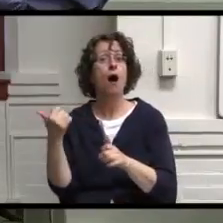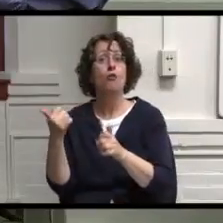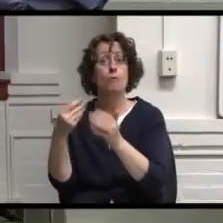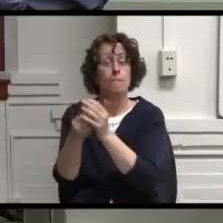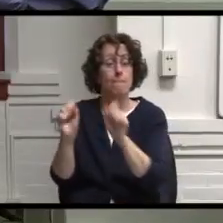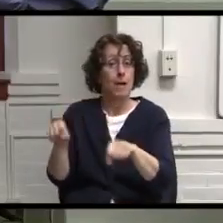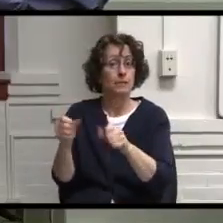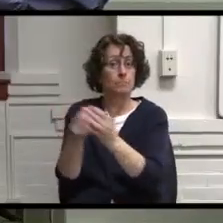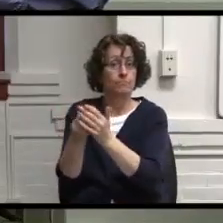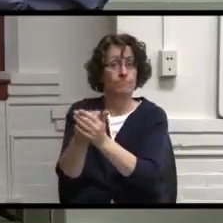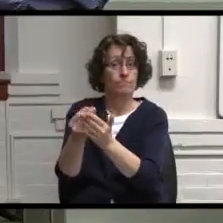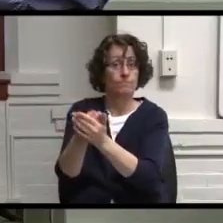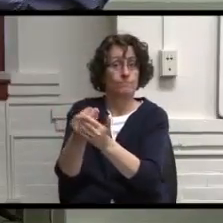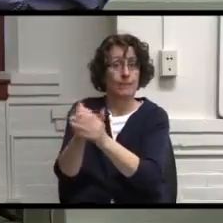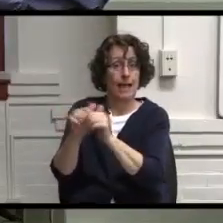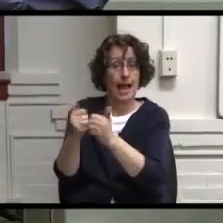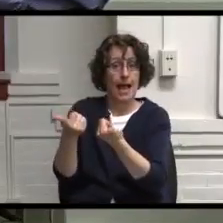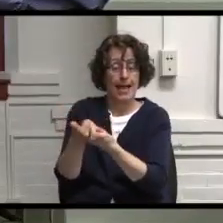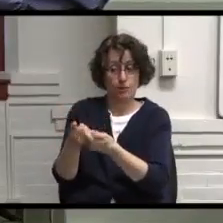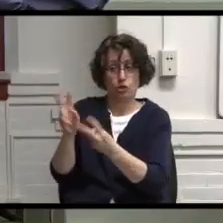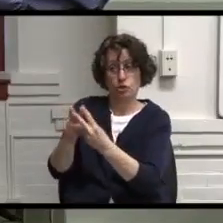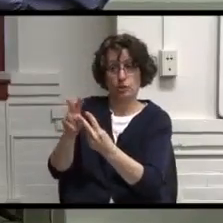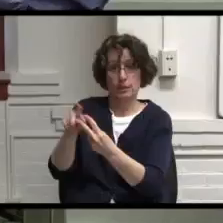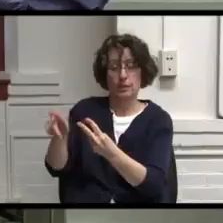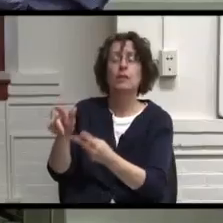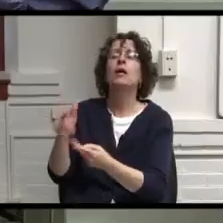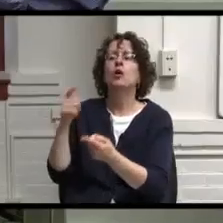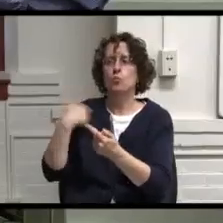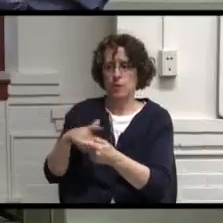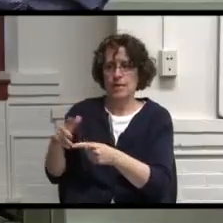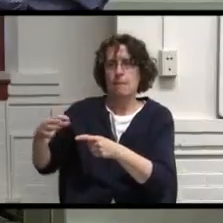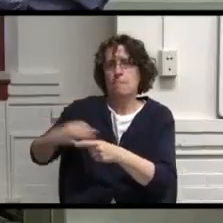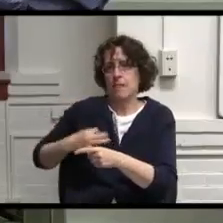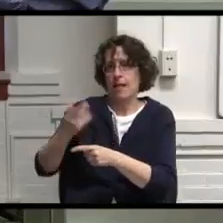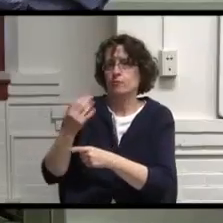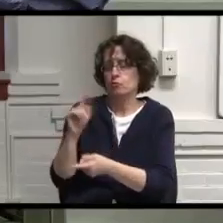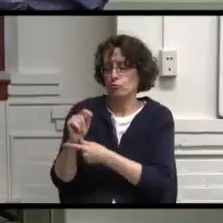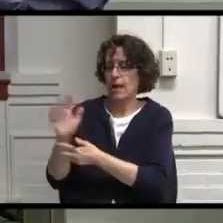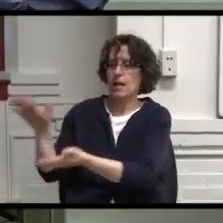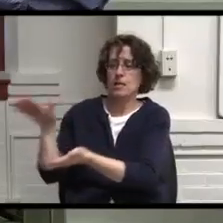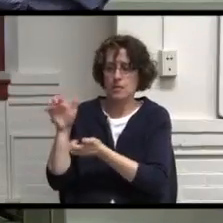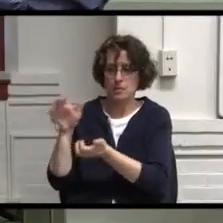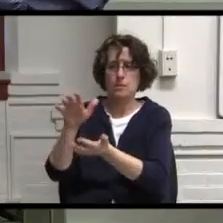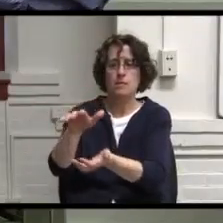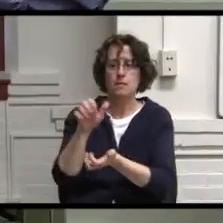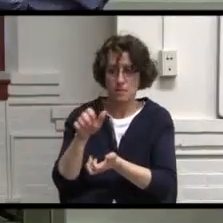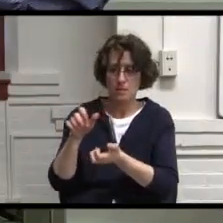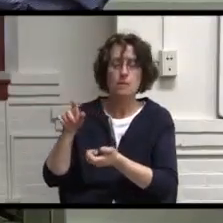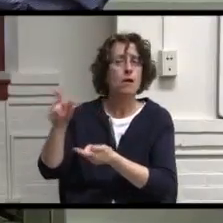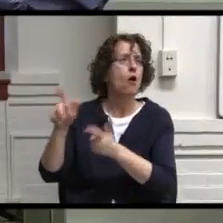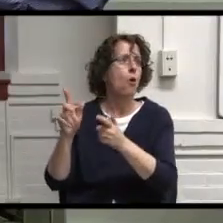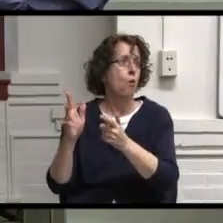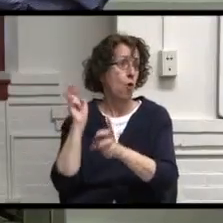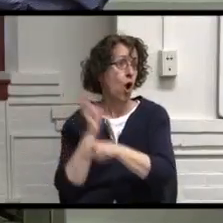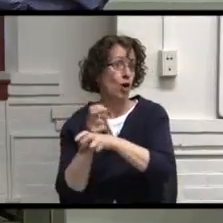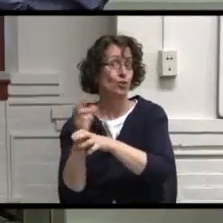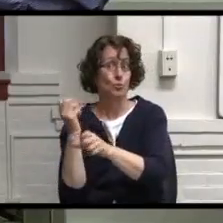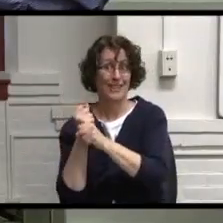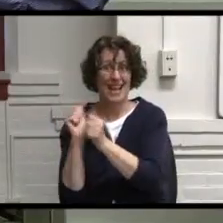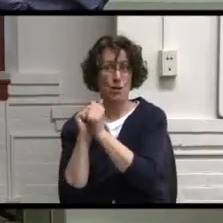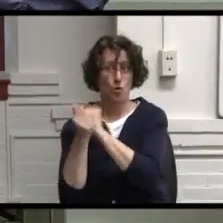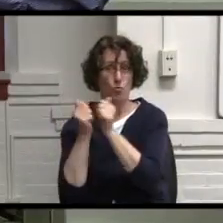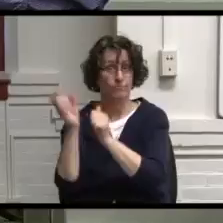and the Ecological Restoration Program, and have received grants from both of those with much enthusiasm. Those are very competitive statewide